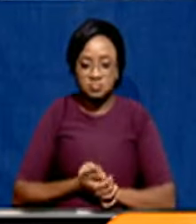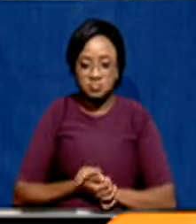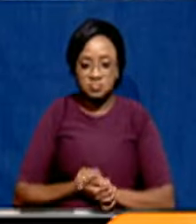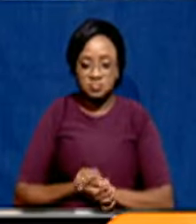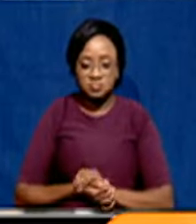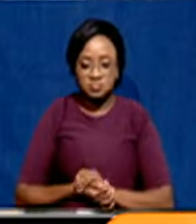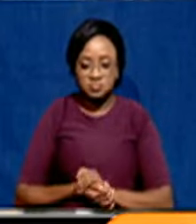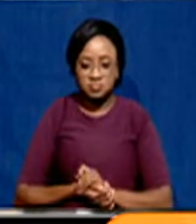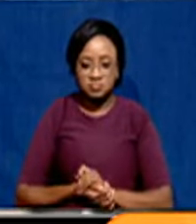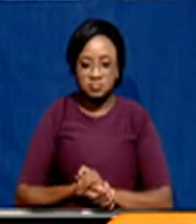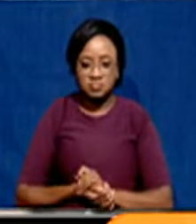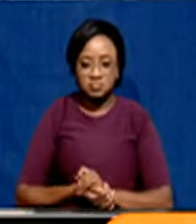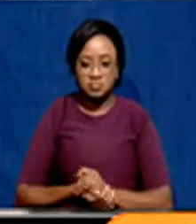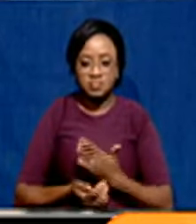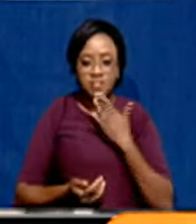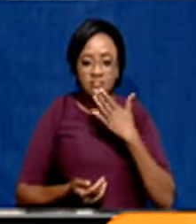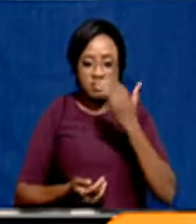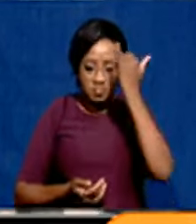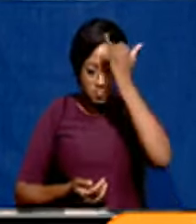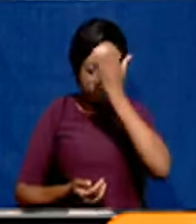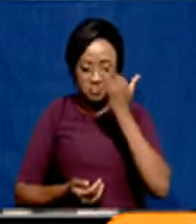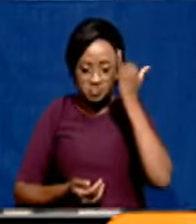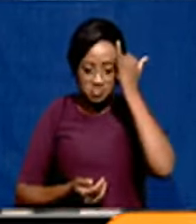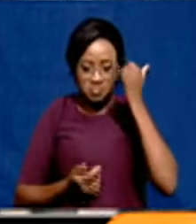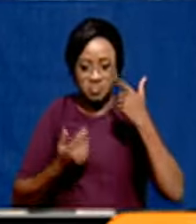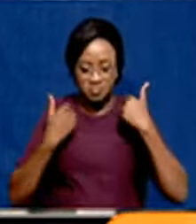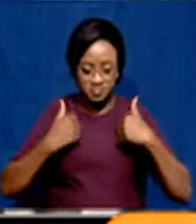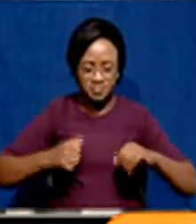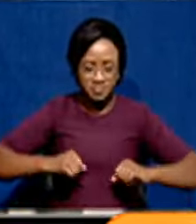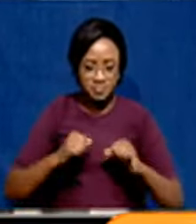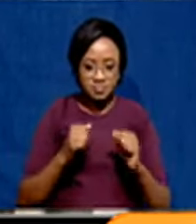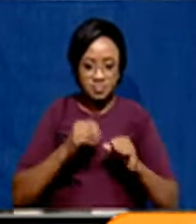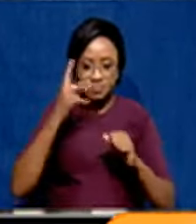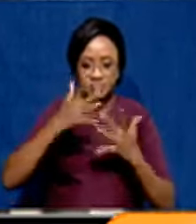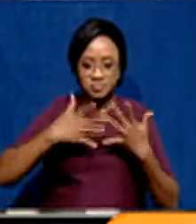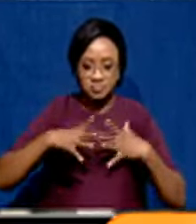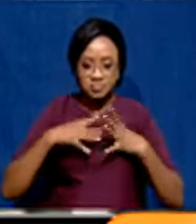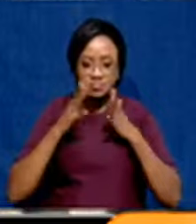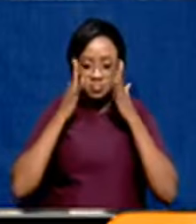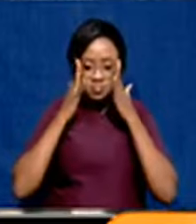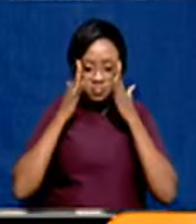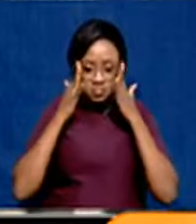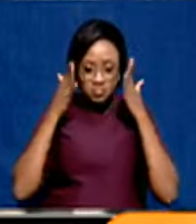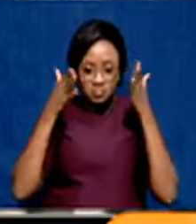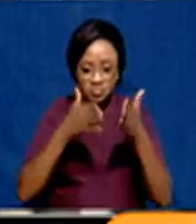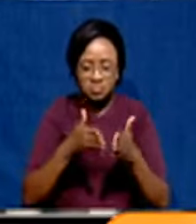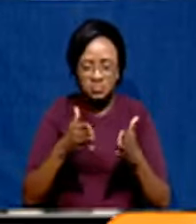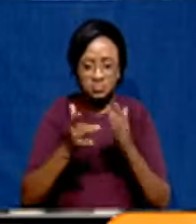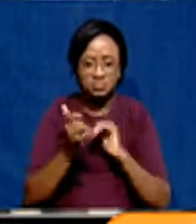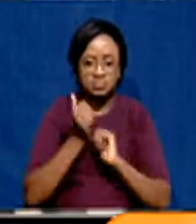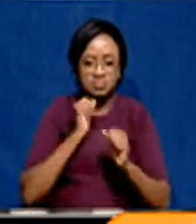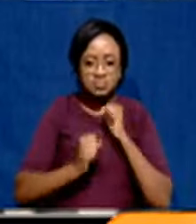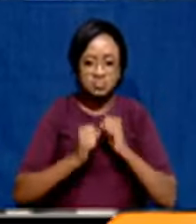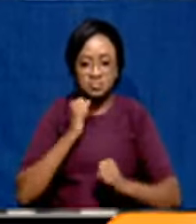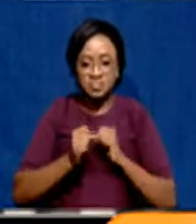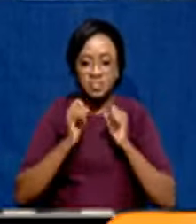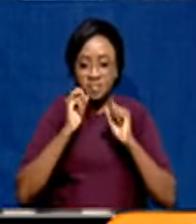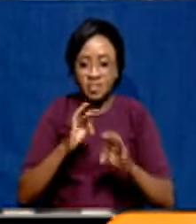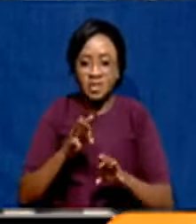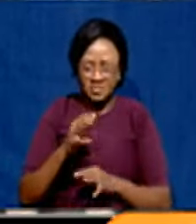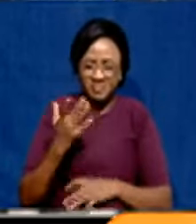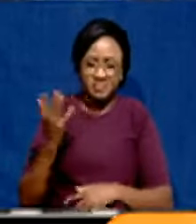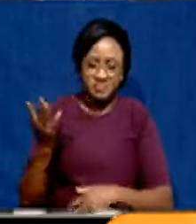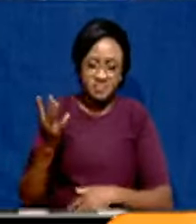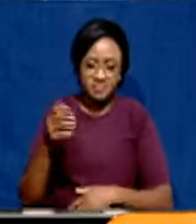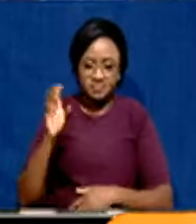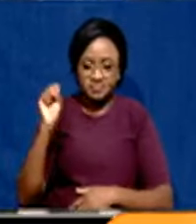Thank you very much, Yvonne, and I'm glad that Kiptum has brought a lot of interest in athletics, especially marathon. If Sam Gituku is cracking up his numbers